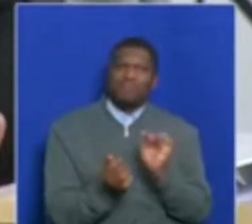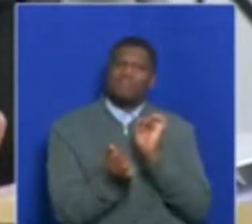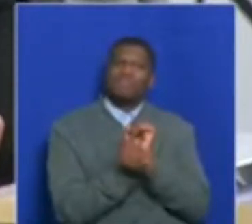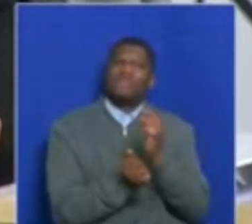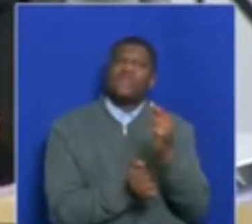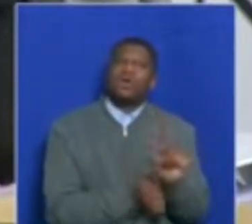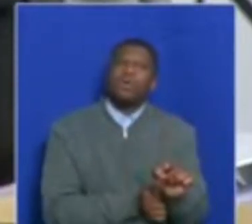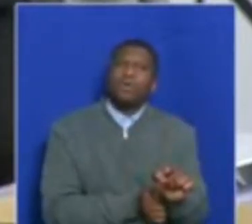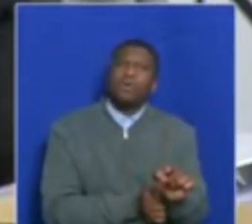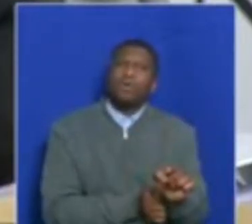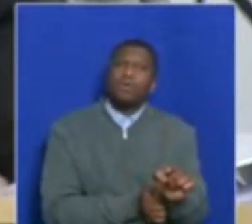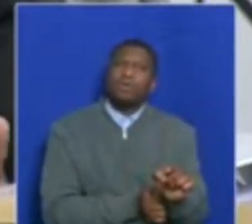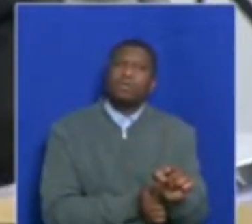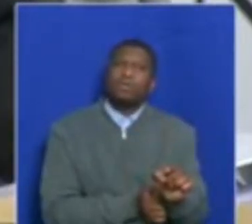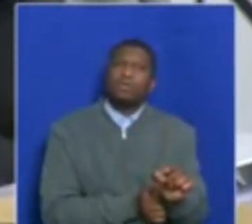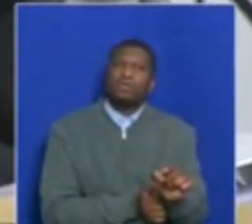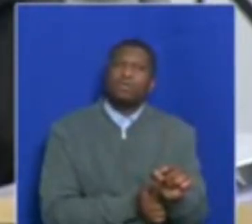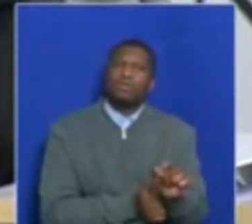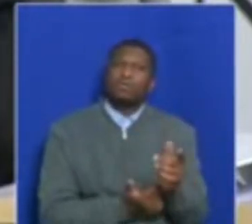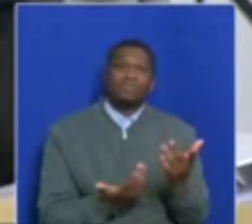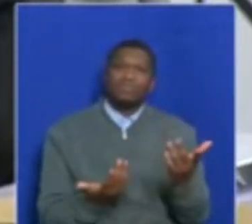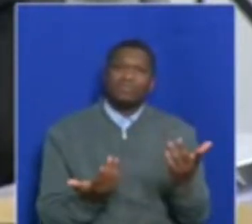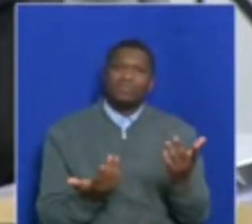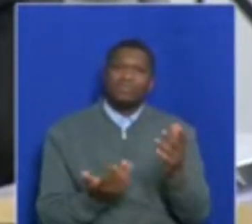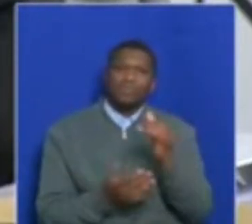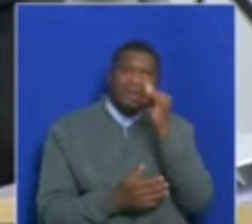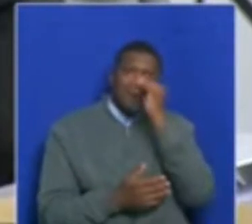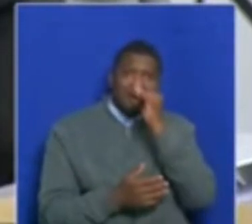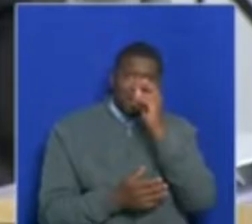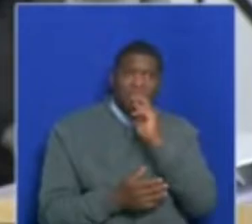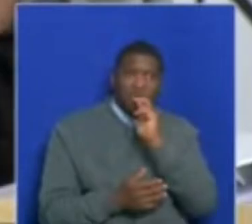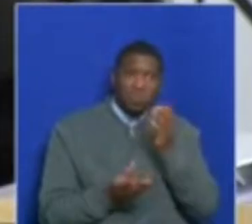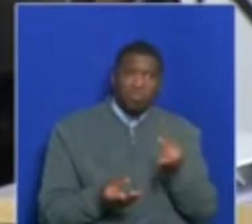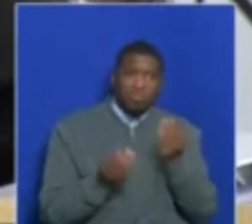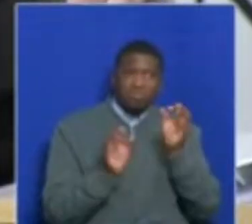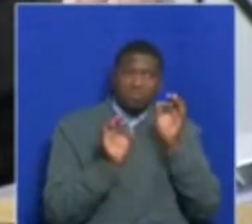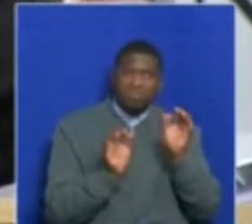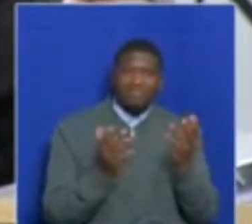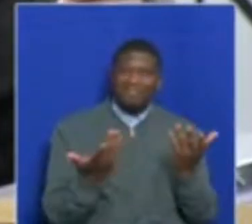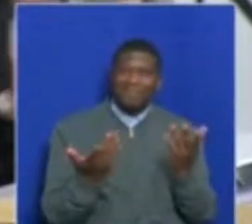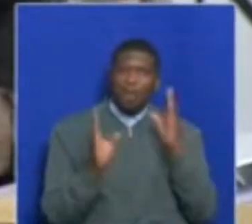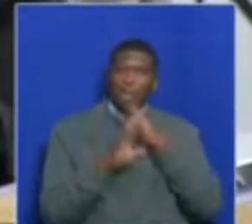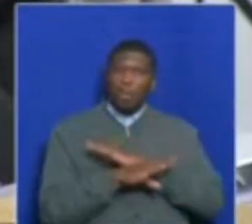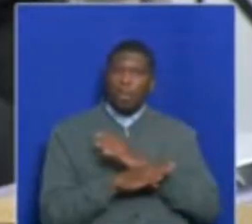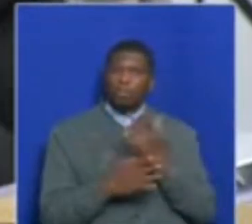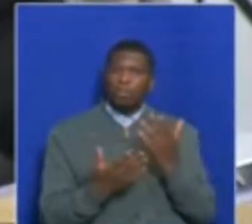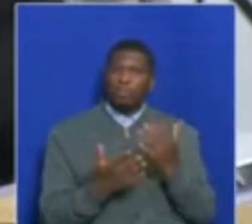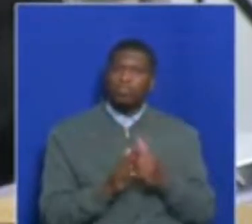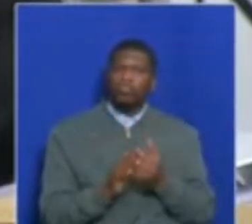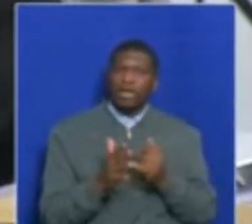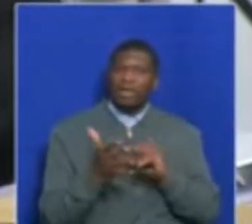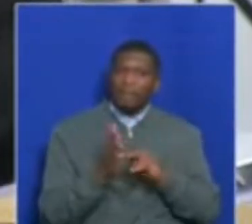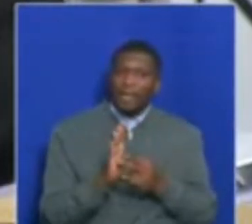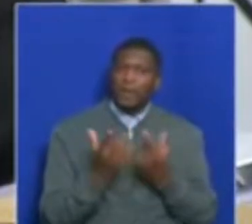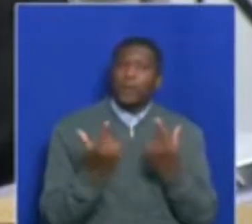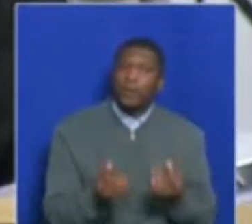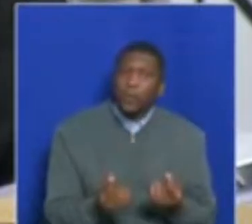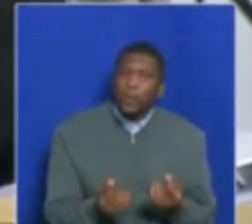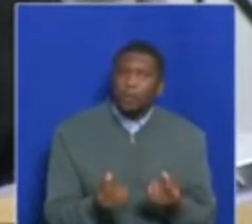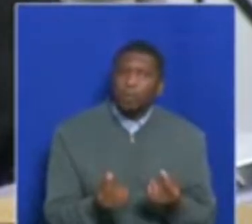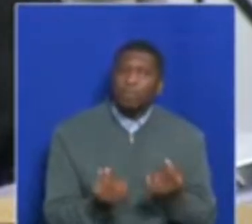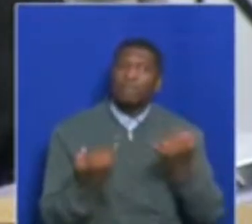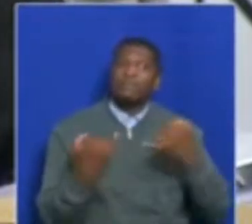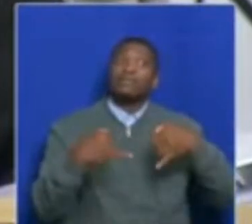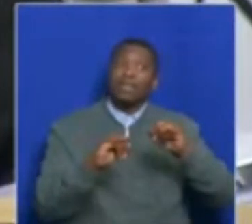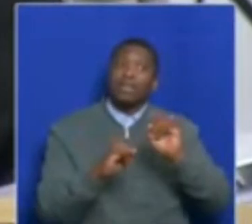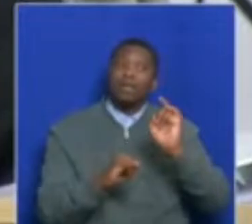There's no crime that he didn't commit any crime. He's only planning to do it. But you still have to show that he's